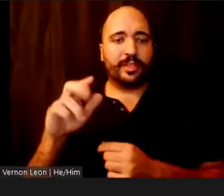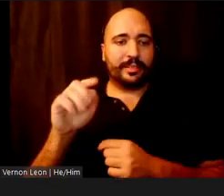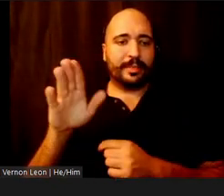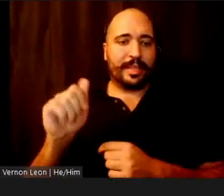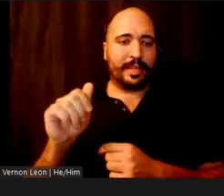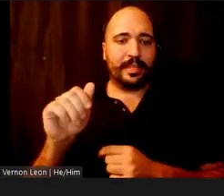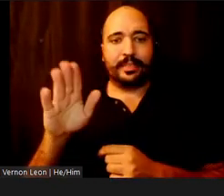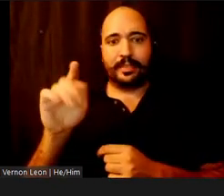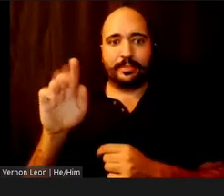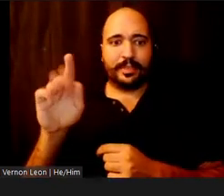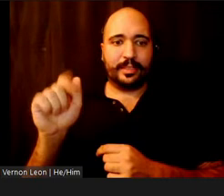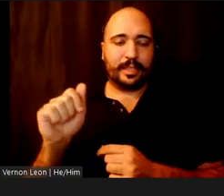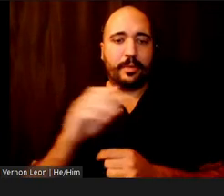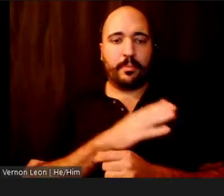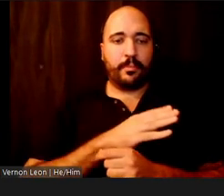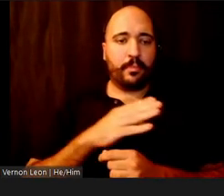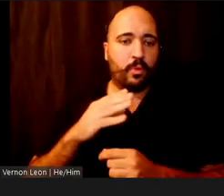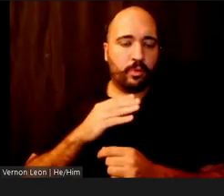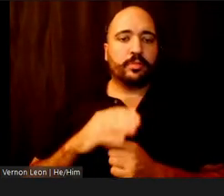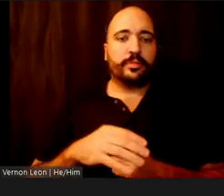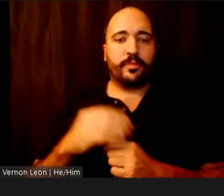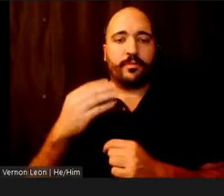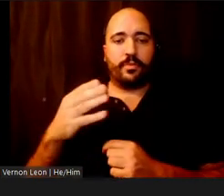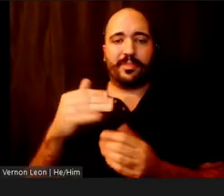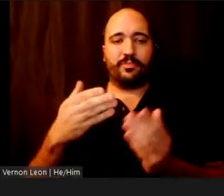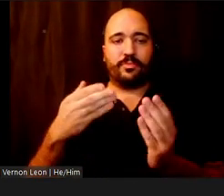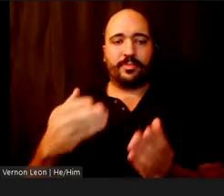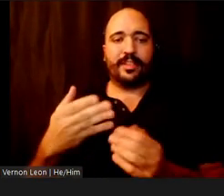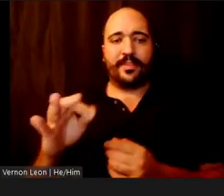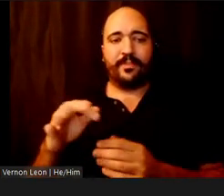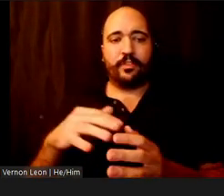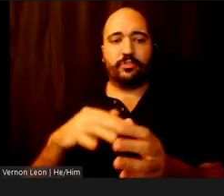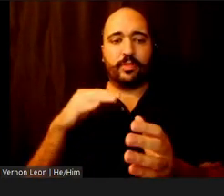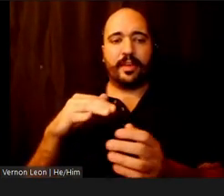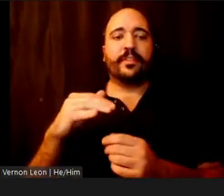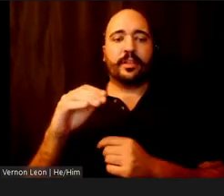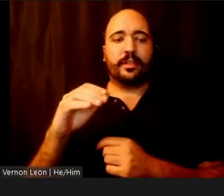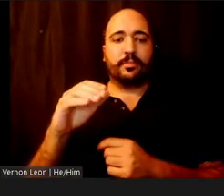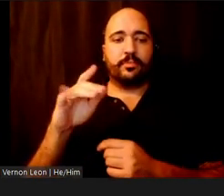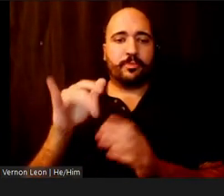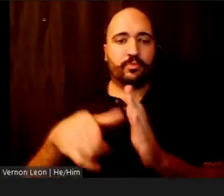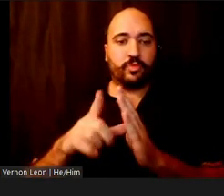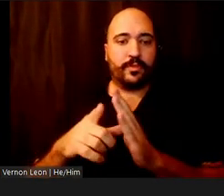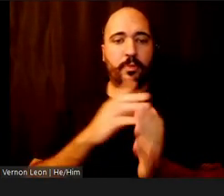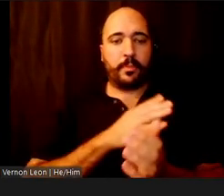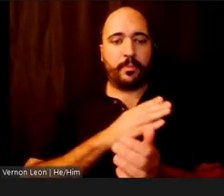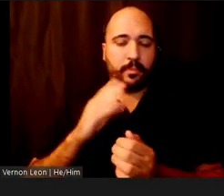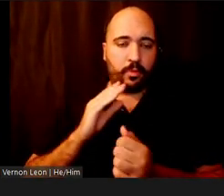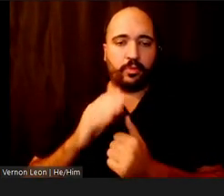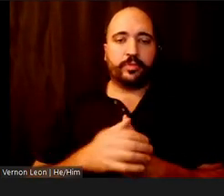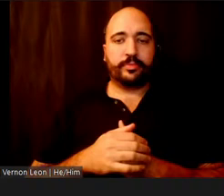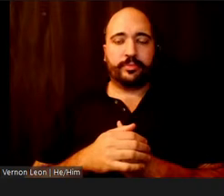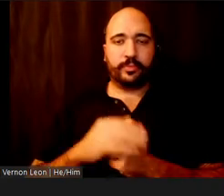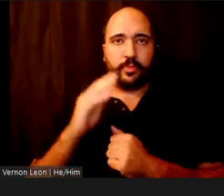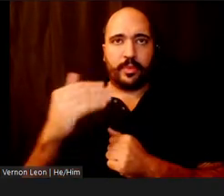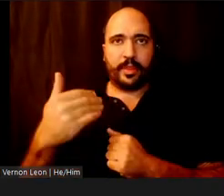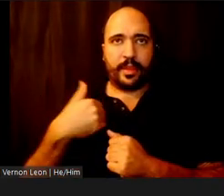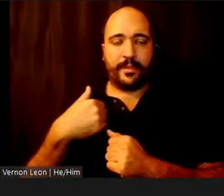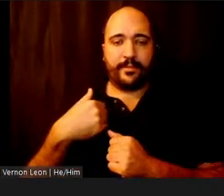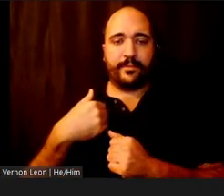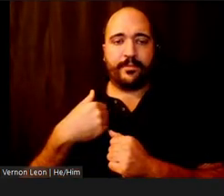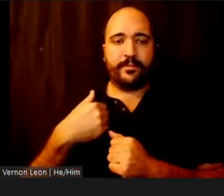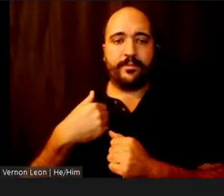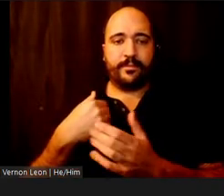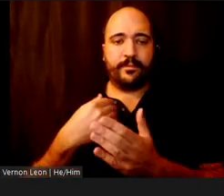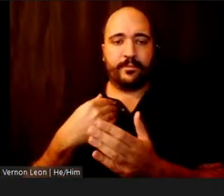recommendations of the Traffic Mobility Review Board, and after a public hearing. There are mandatory post-implementation reporting and evaluation requirements.